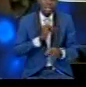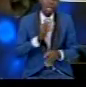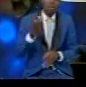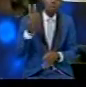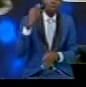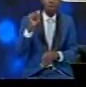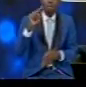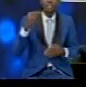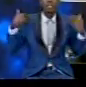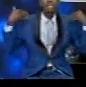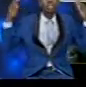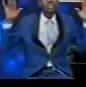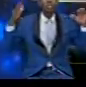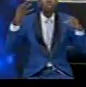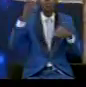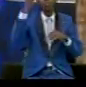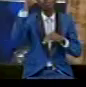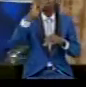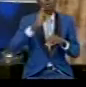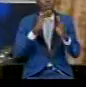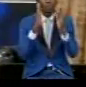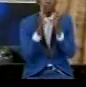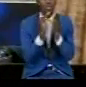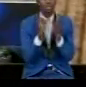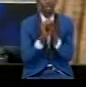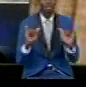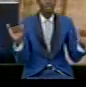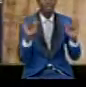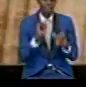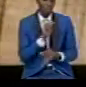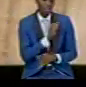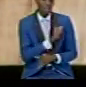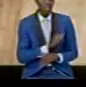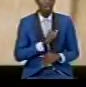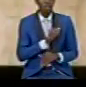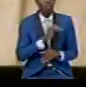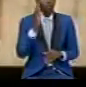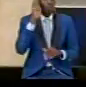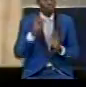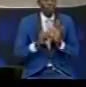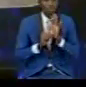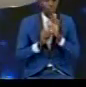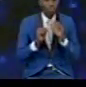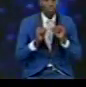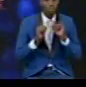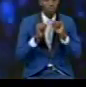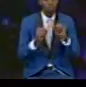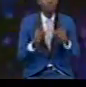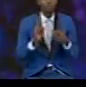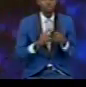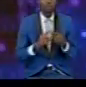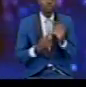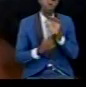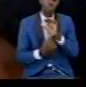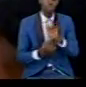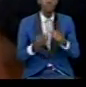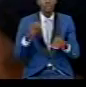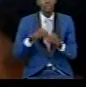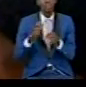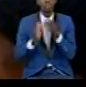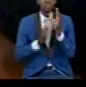of God. I pray that that same attitude will continue to manifest in